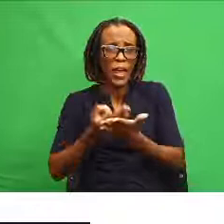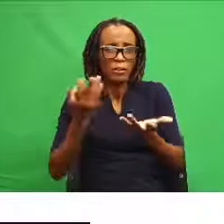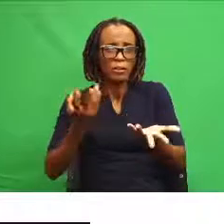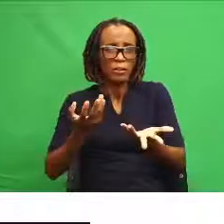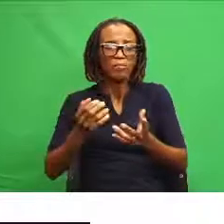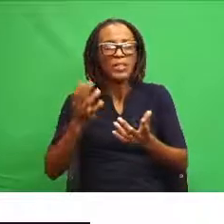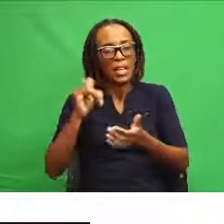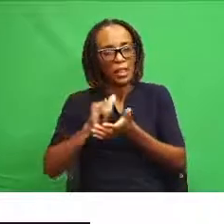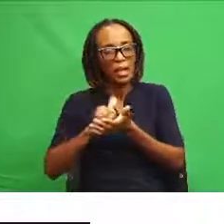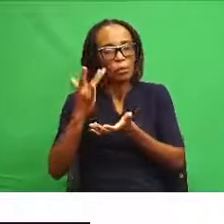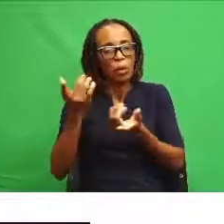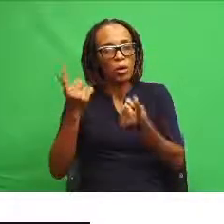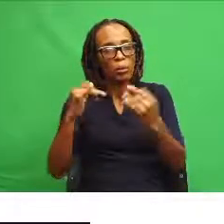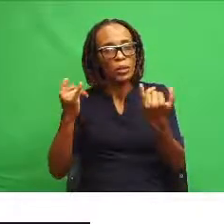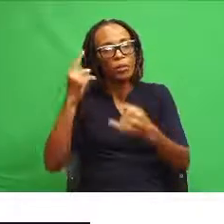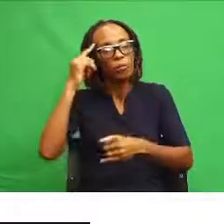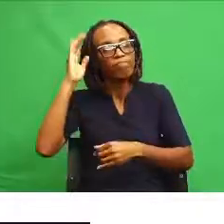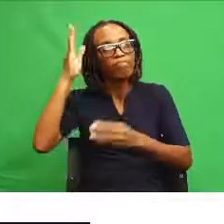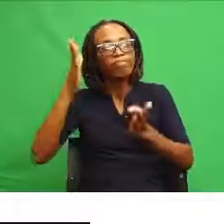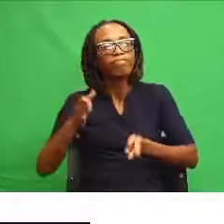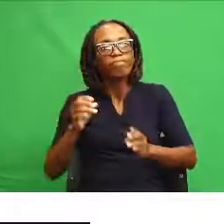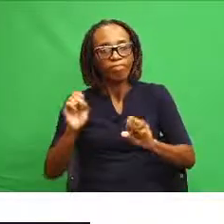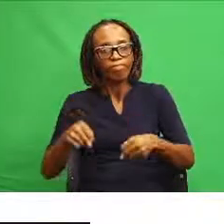why we are here today.